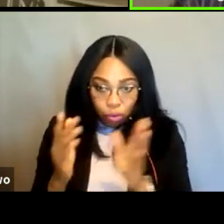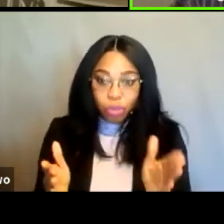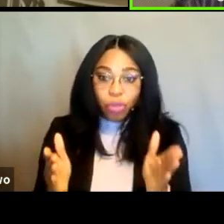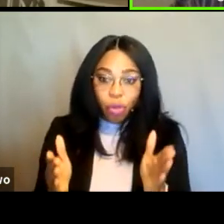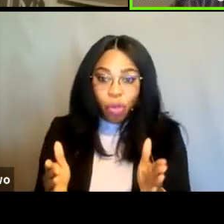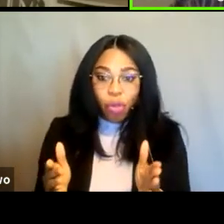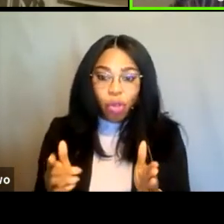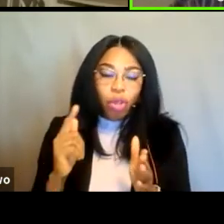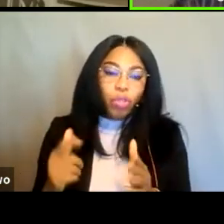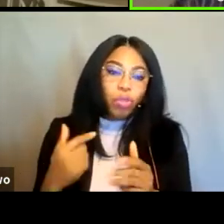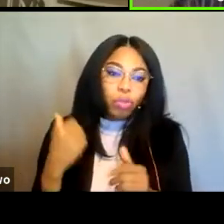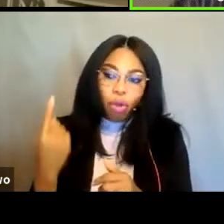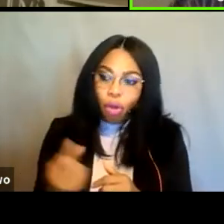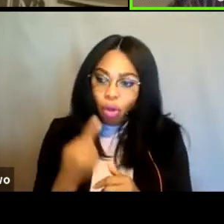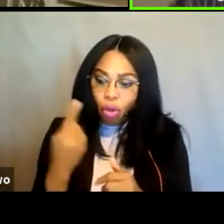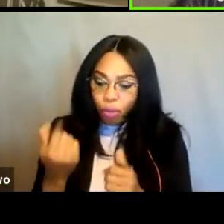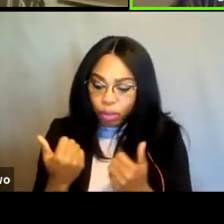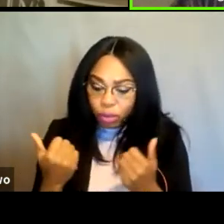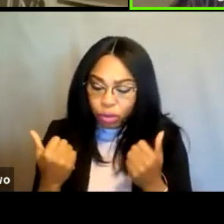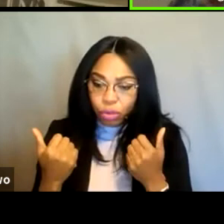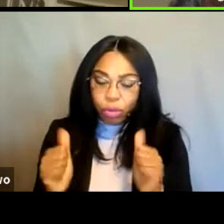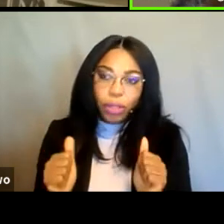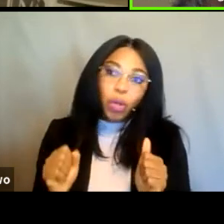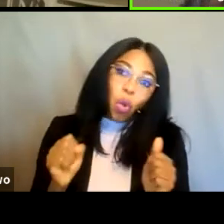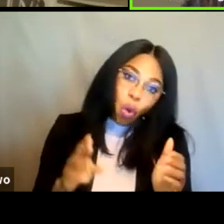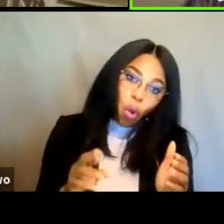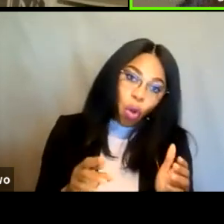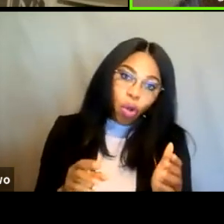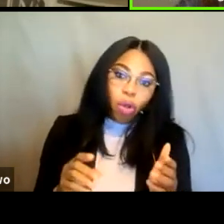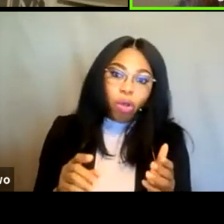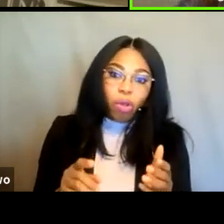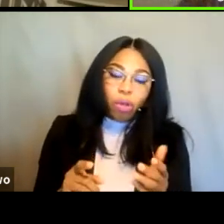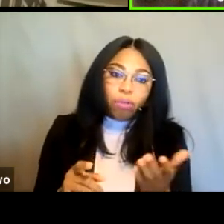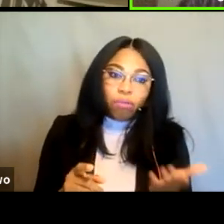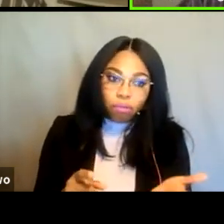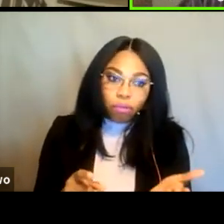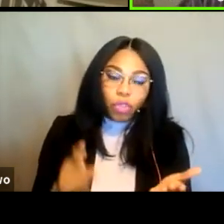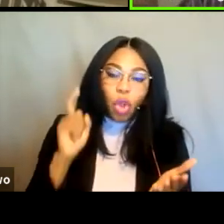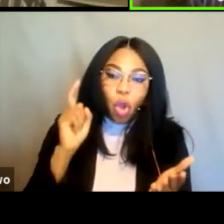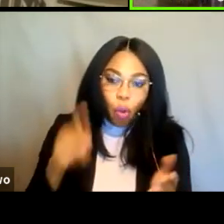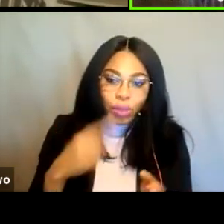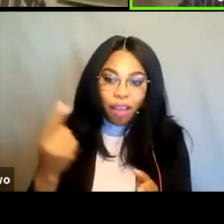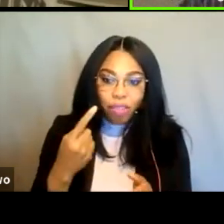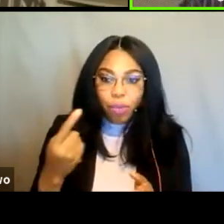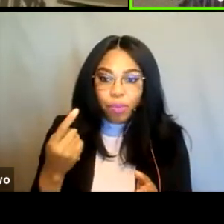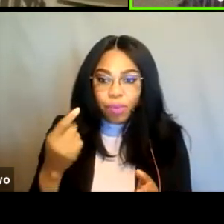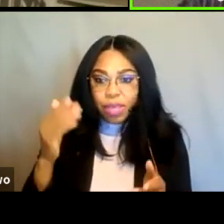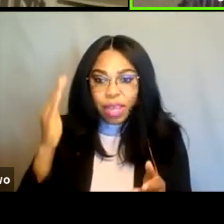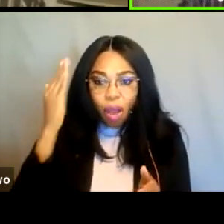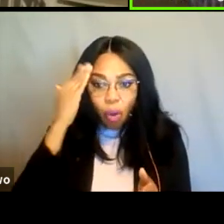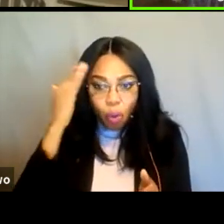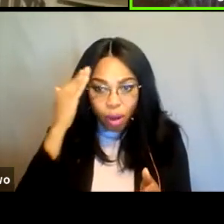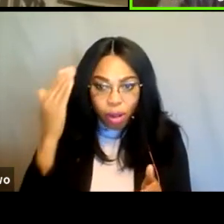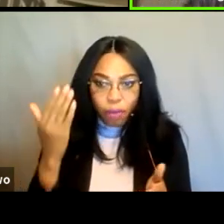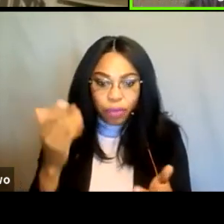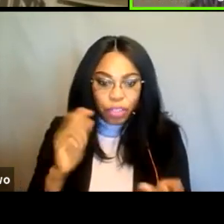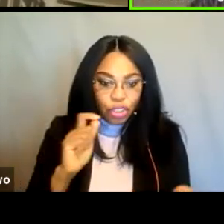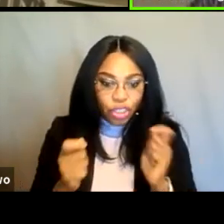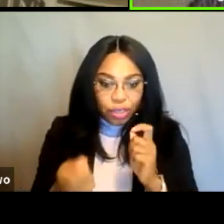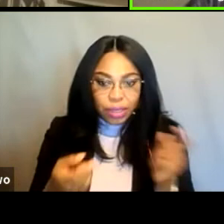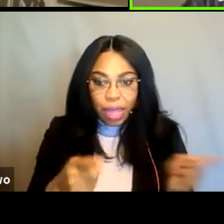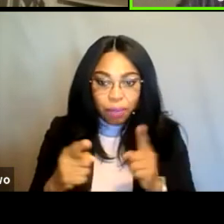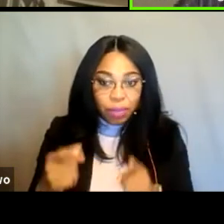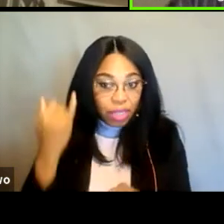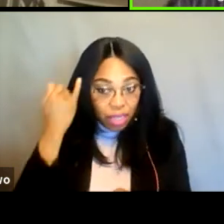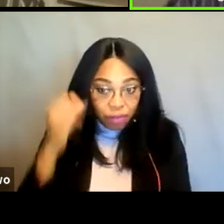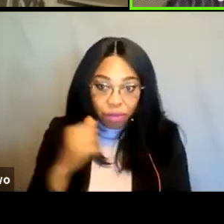you constantly trying to, or you always have to be aware of the changes that take place, or else you'll be left